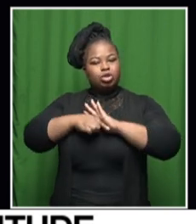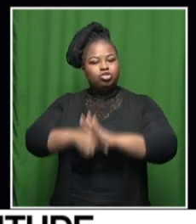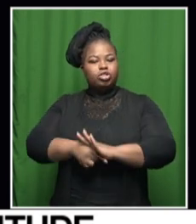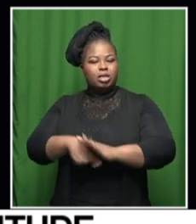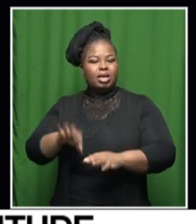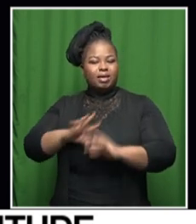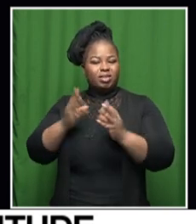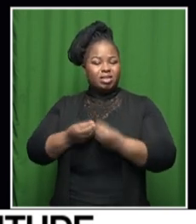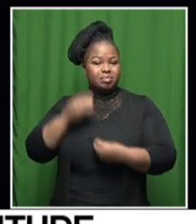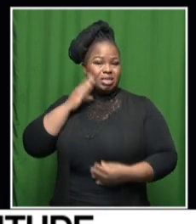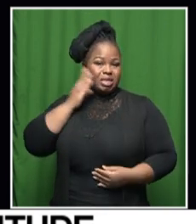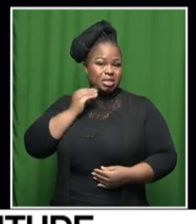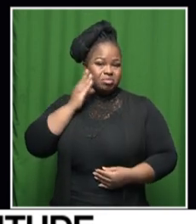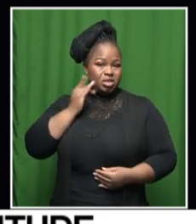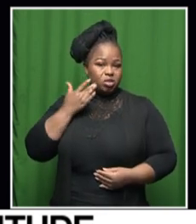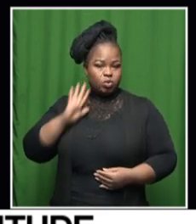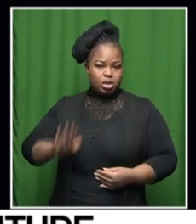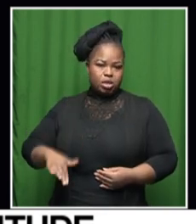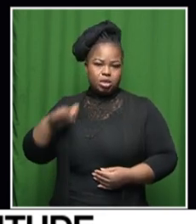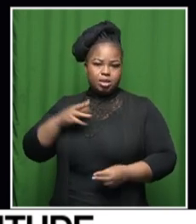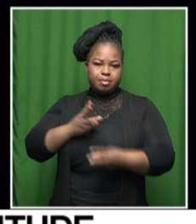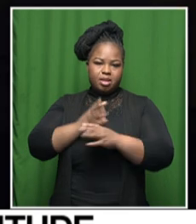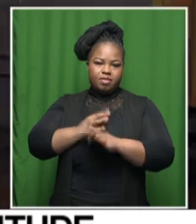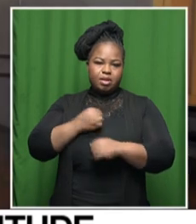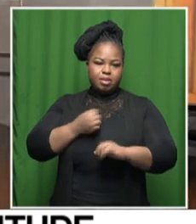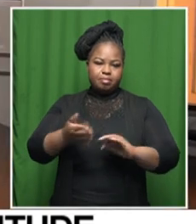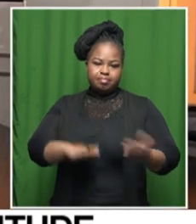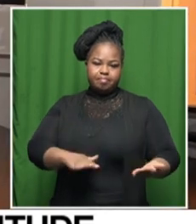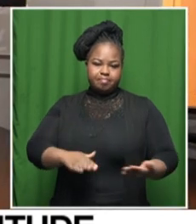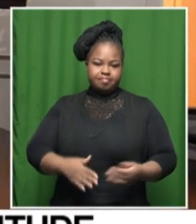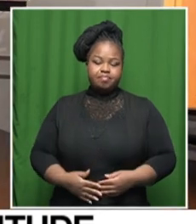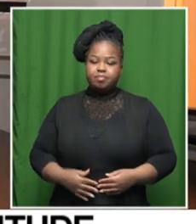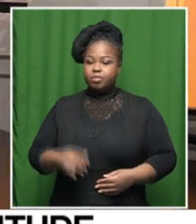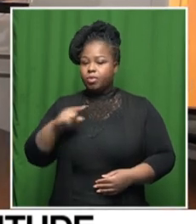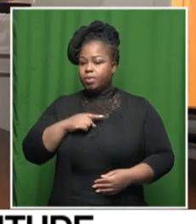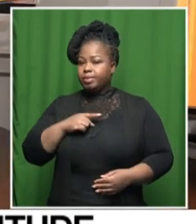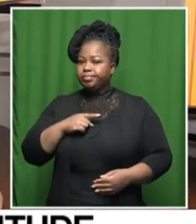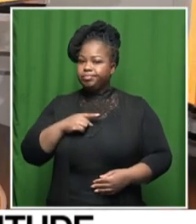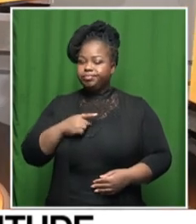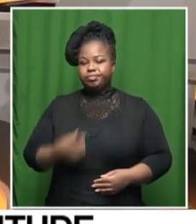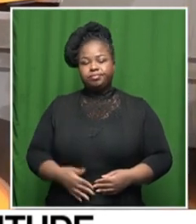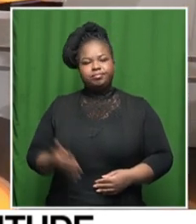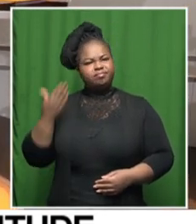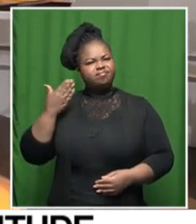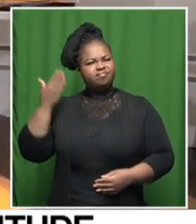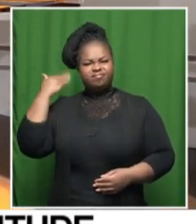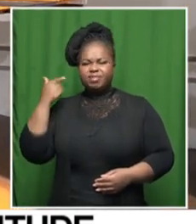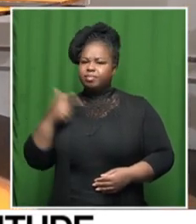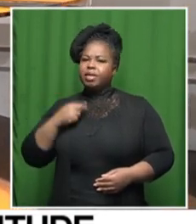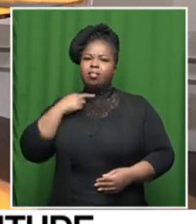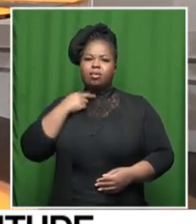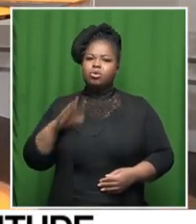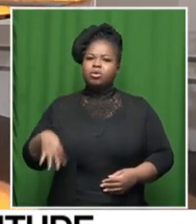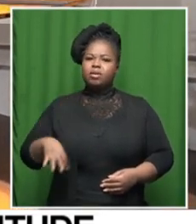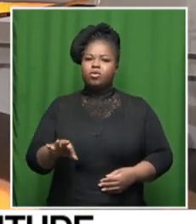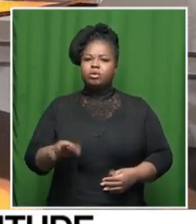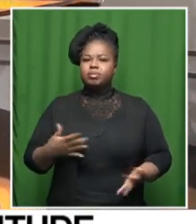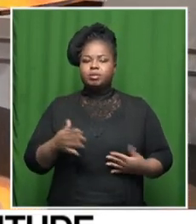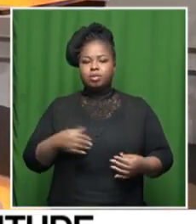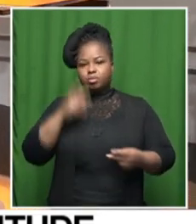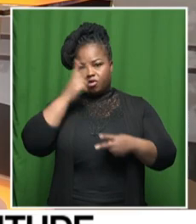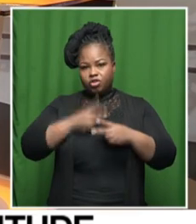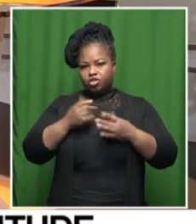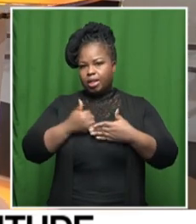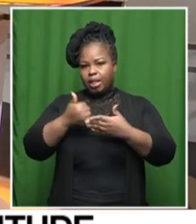that I went through when I was growing up and when I lost my parents, because back then I couldn't afford to get professional